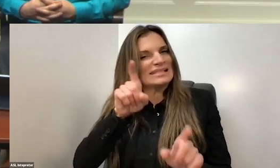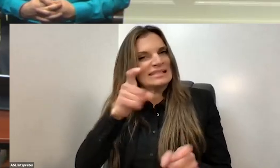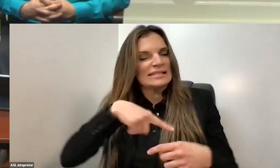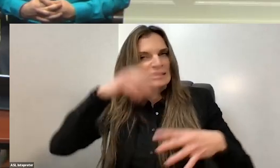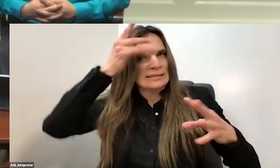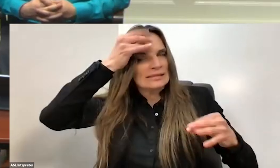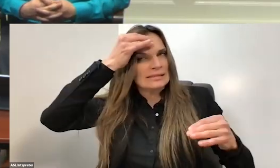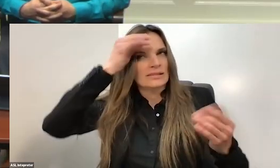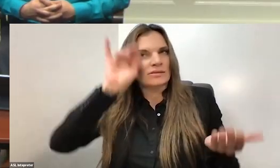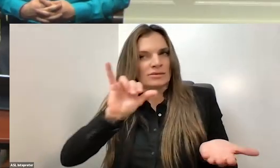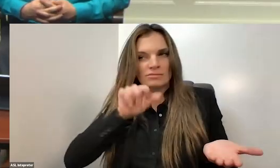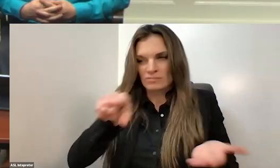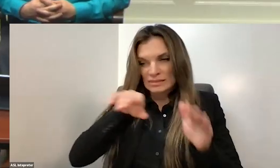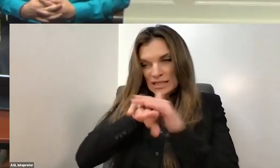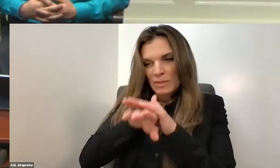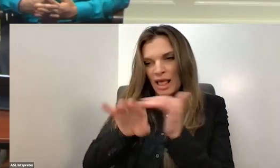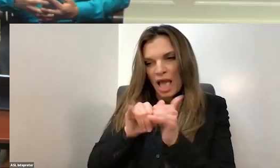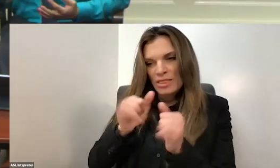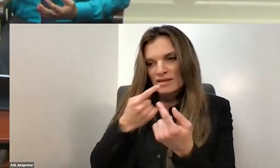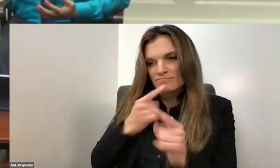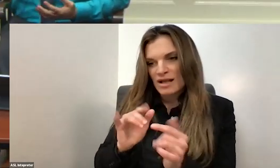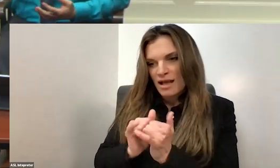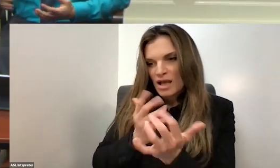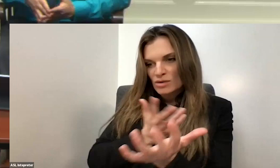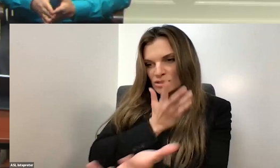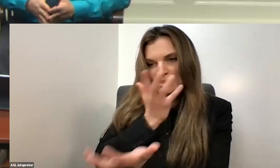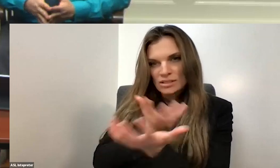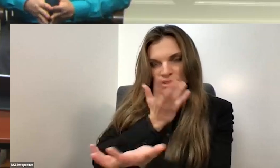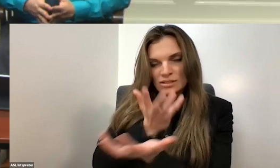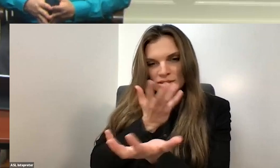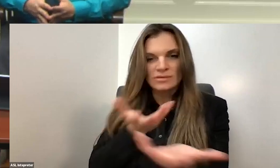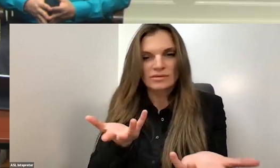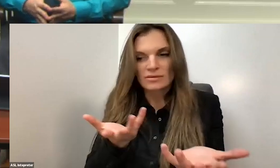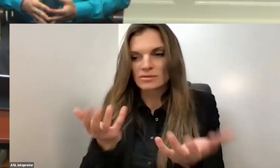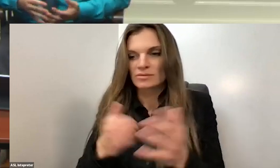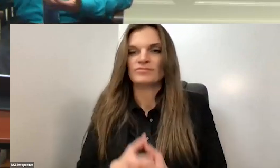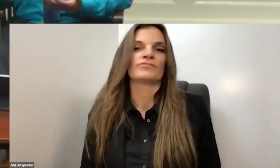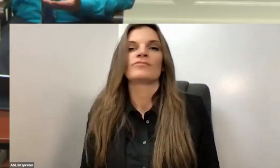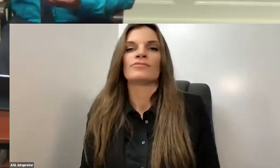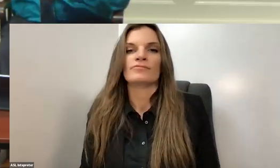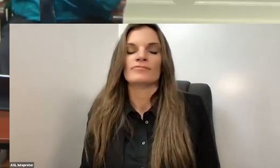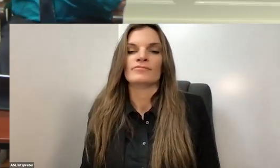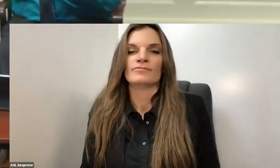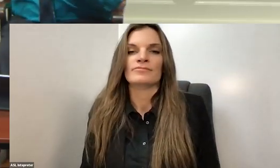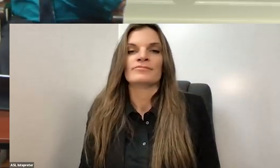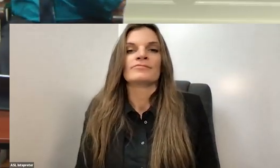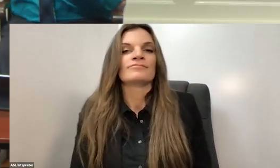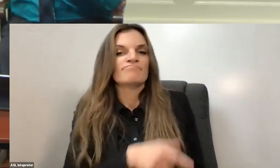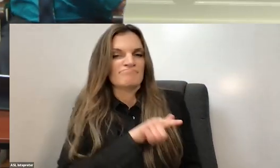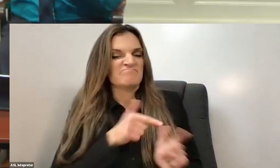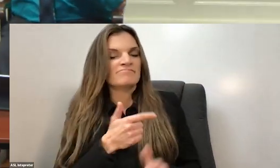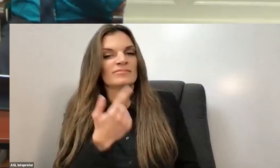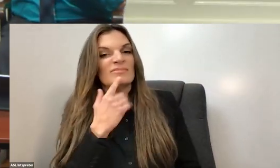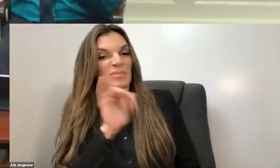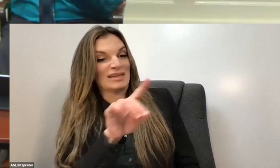about accessibility? What are you doing there? Or are you including people with disabilities in your models? Yeah, I was going to say the mantra, right, for the